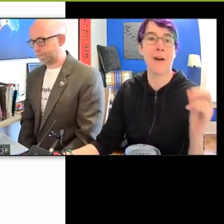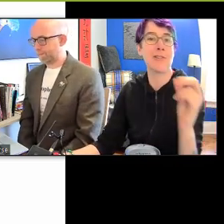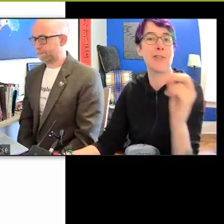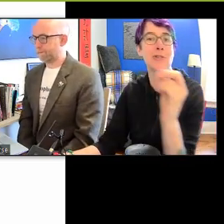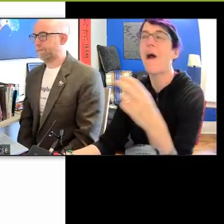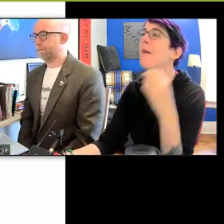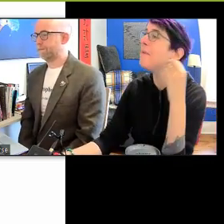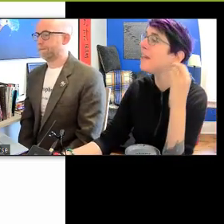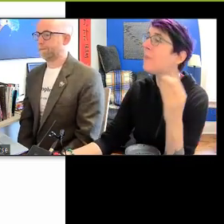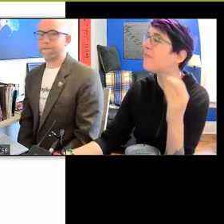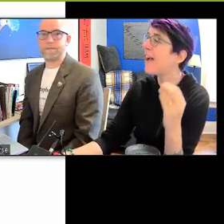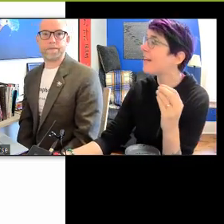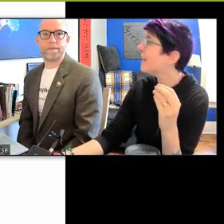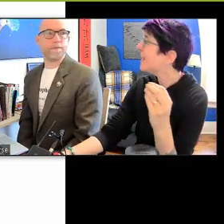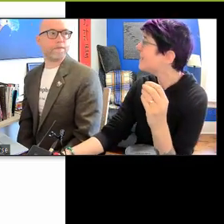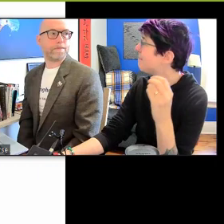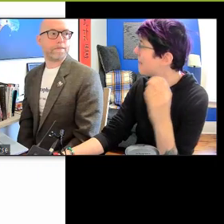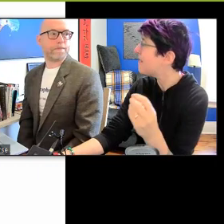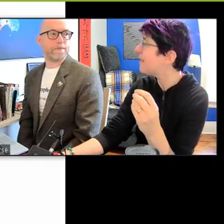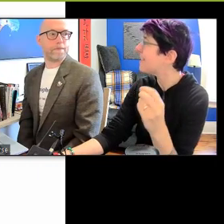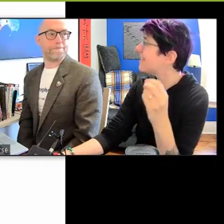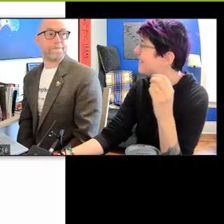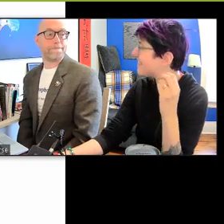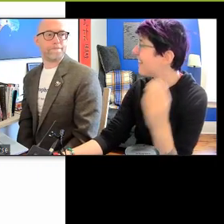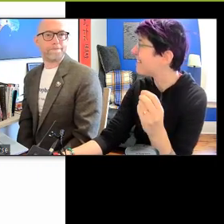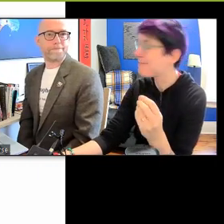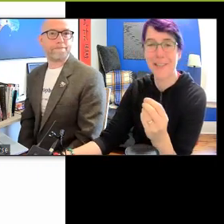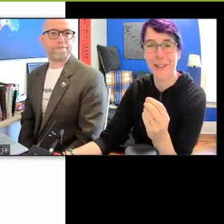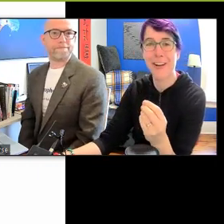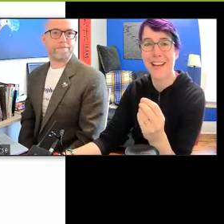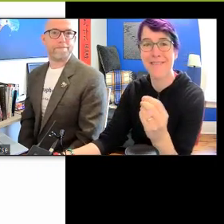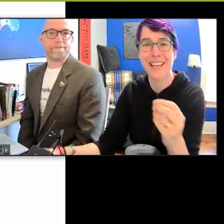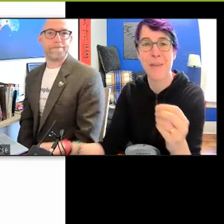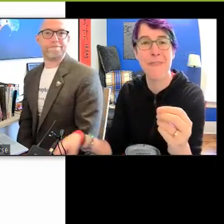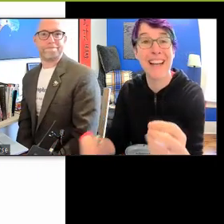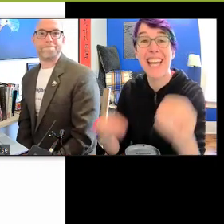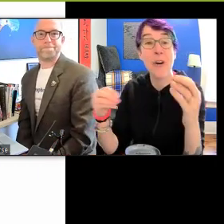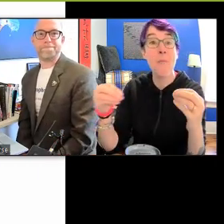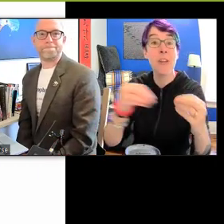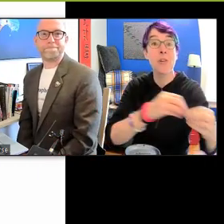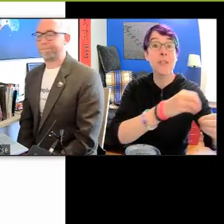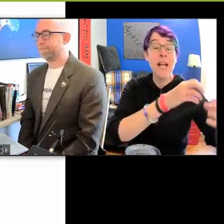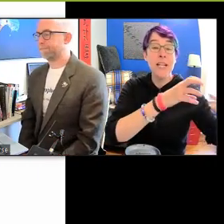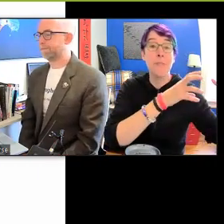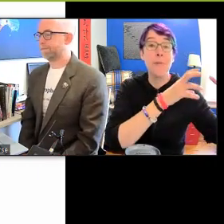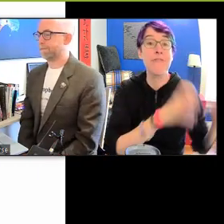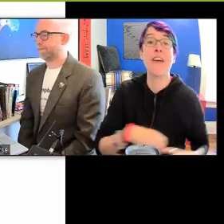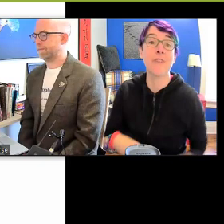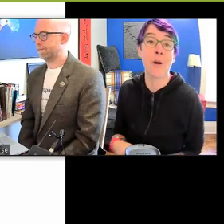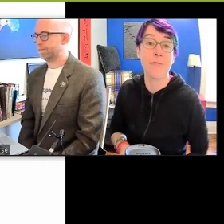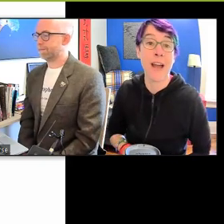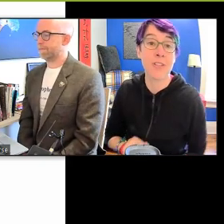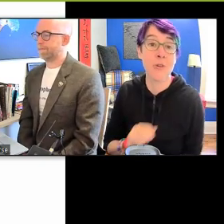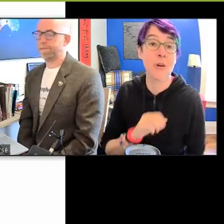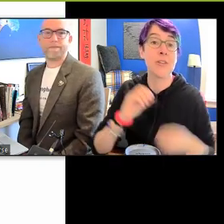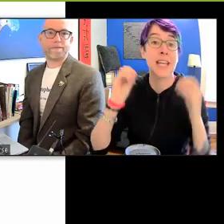fat from our store. Why am I bringing up fat? Is it maybe because I spent a lot of time thinking about fat? Carrier molecules to bring fat from